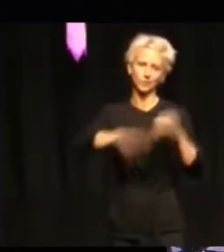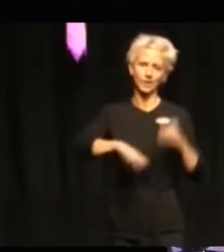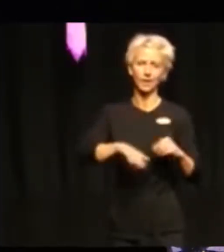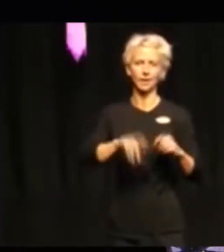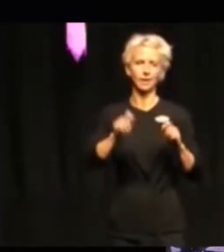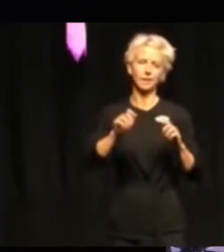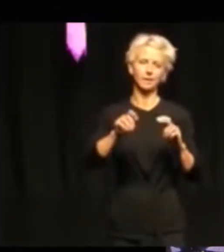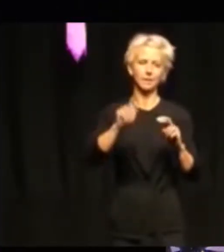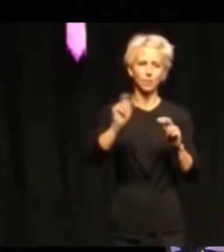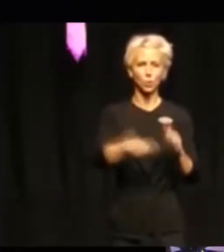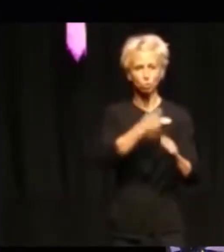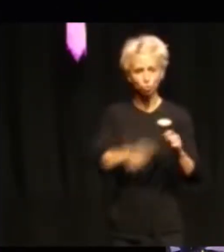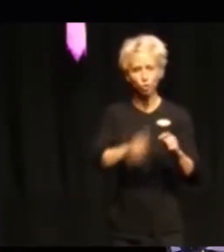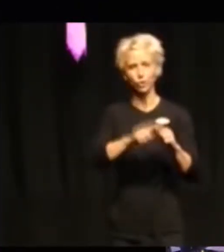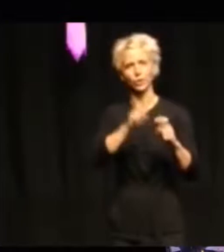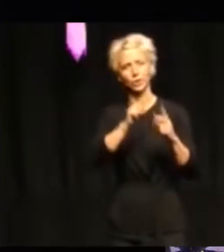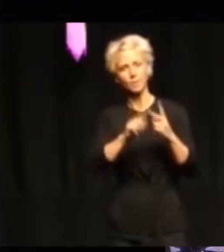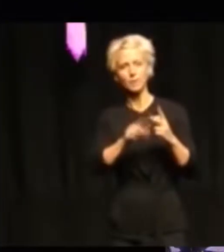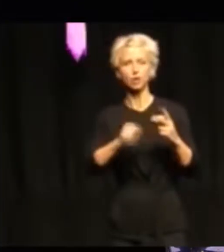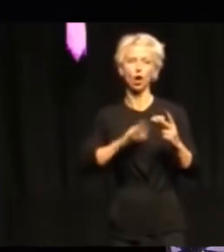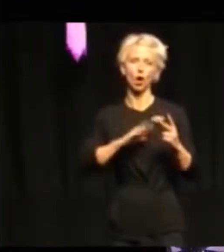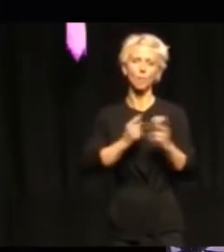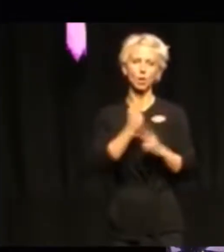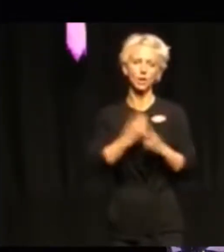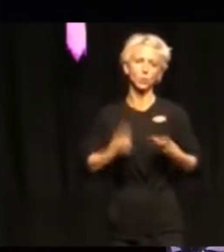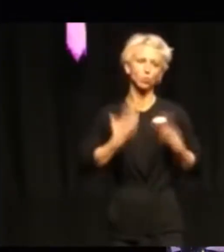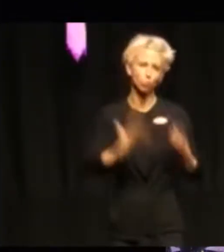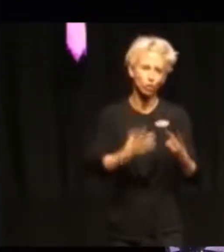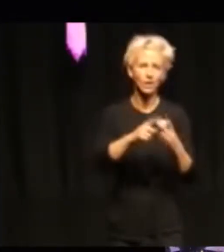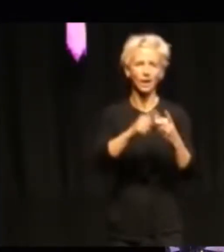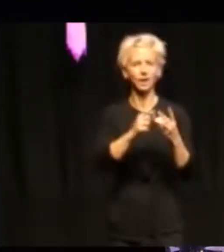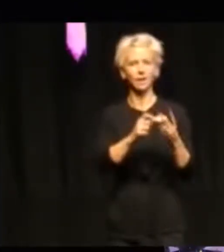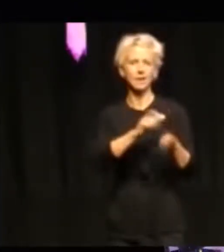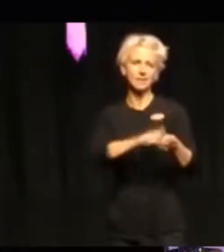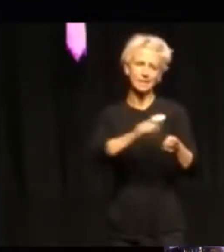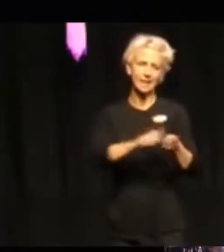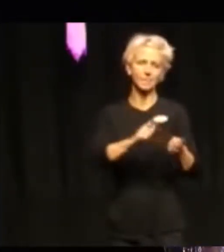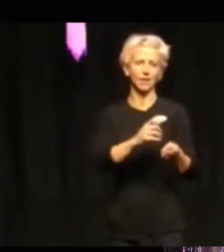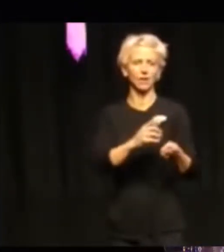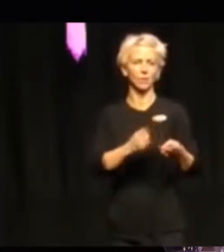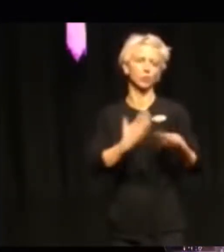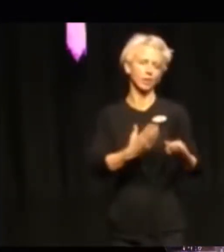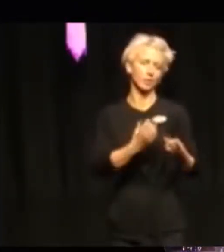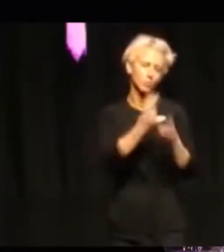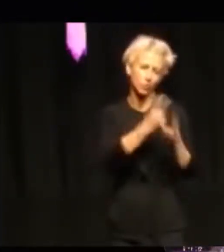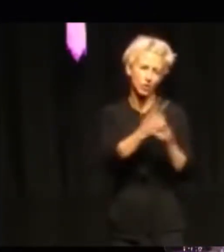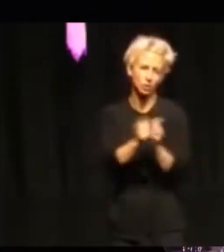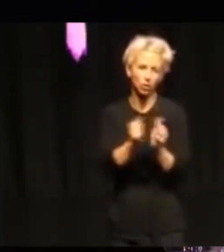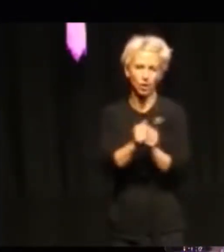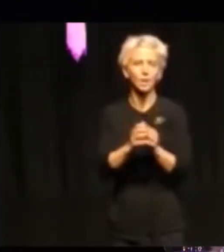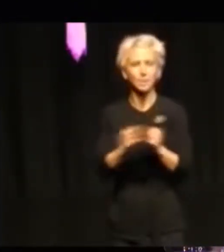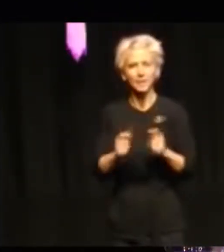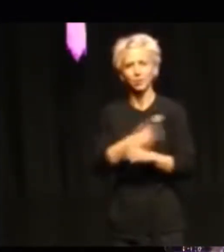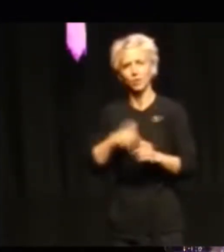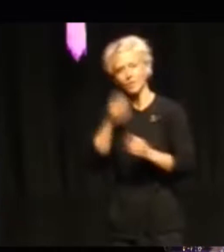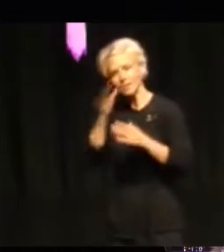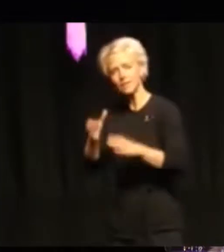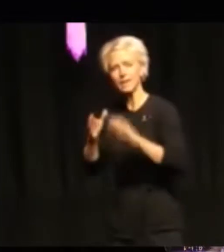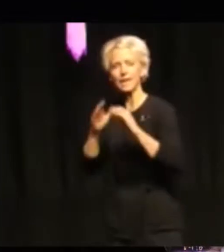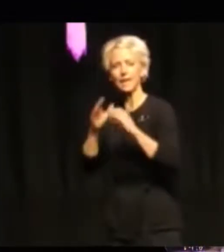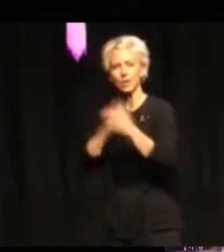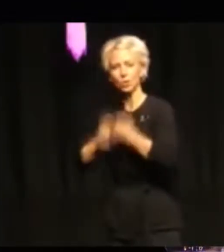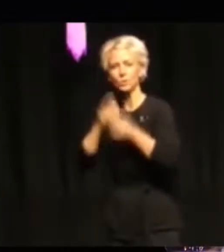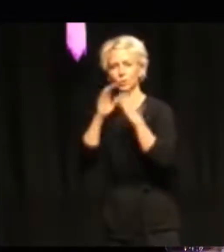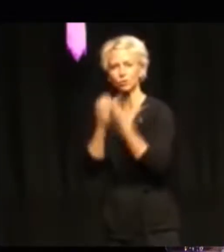political participation, freedom of expression, that kind of thing. And what we're talking about today, economic social